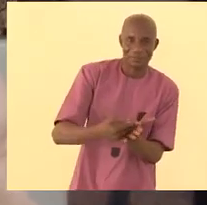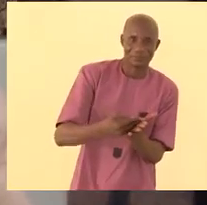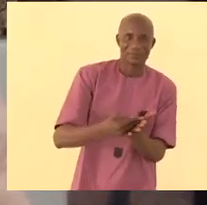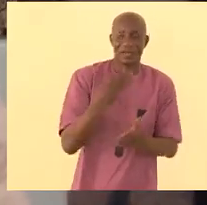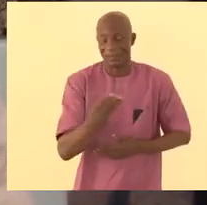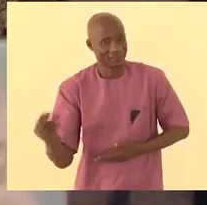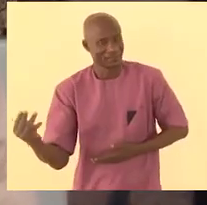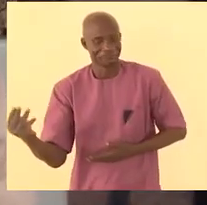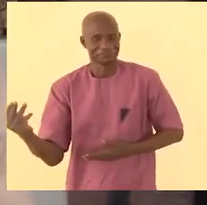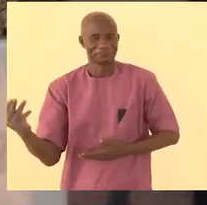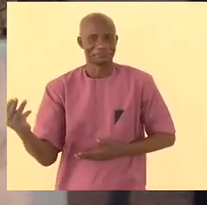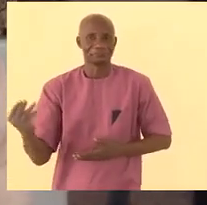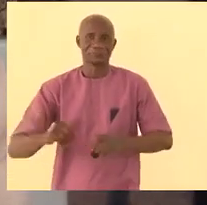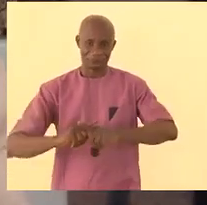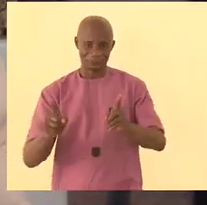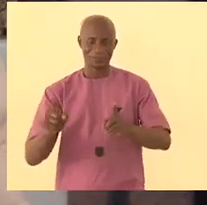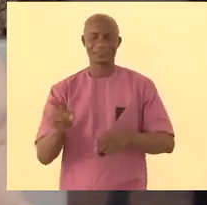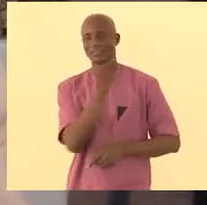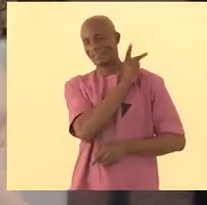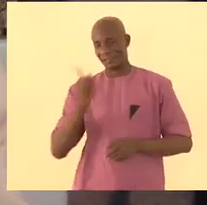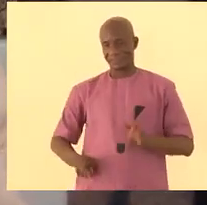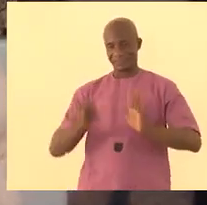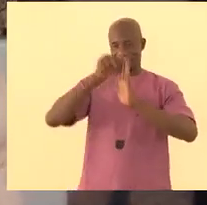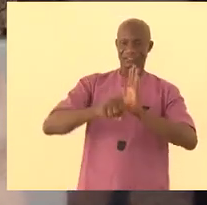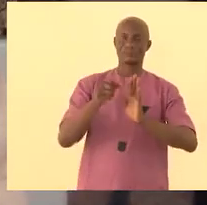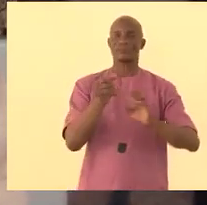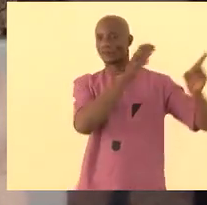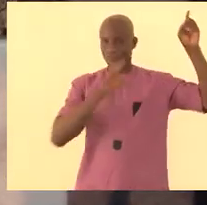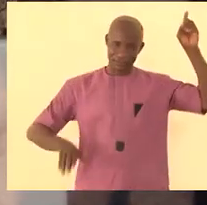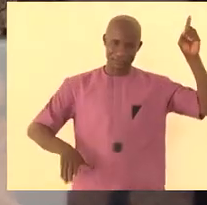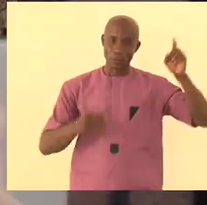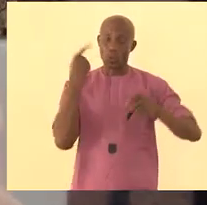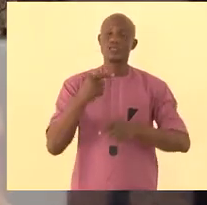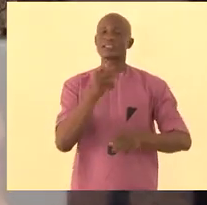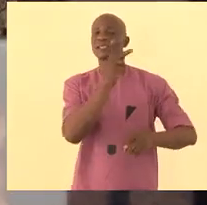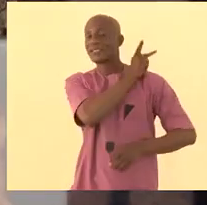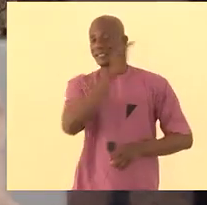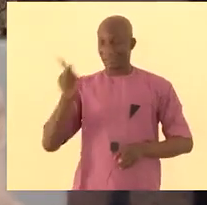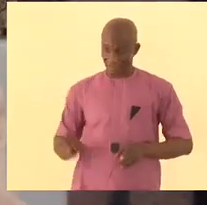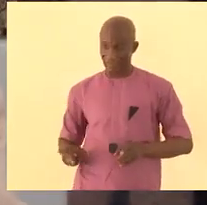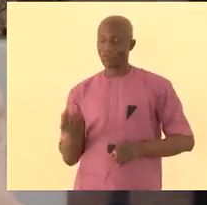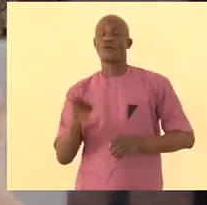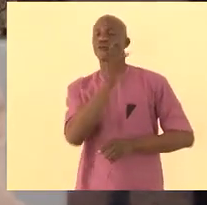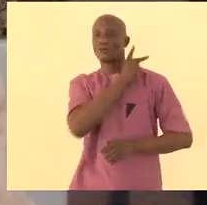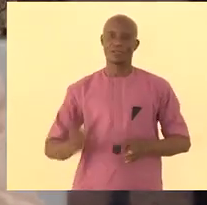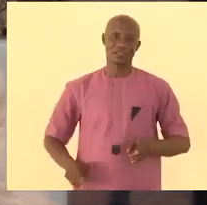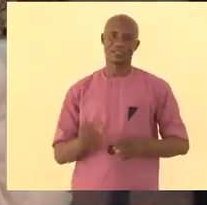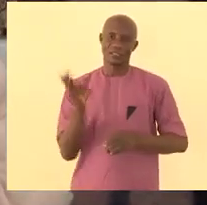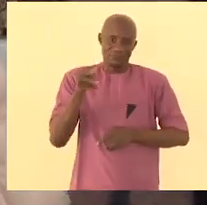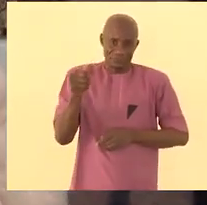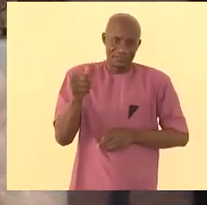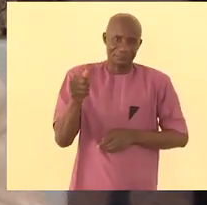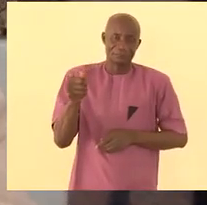on materialism. But the kingship of Christ, who is the King of Kings, himself